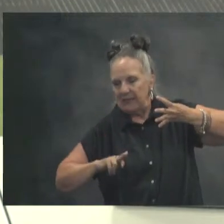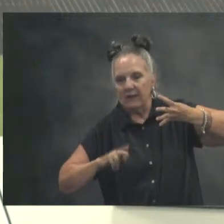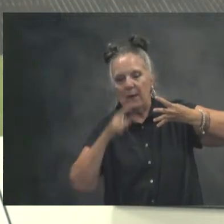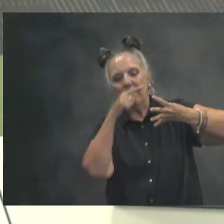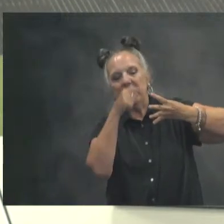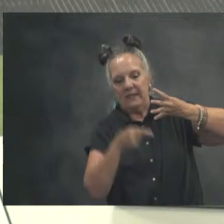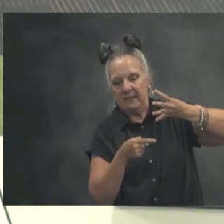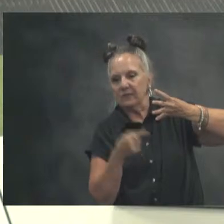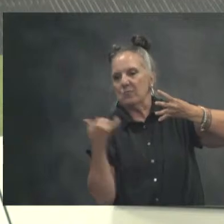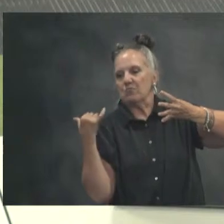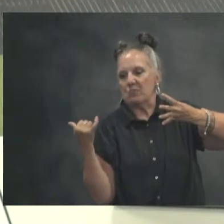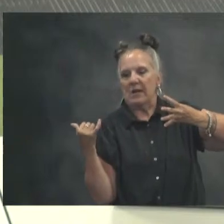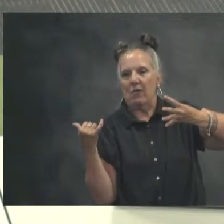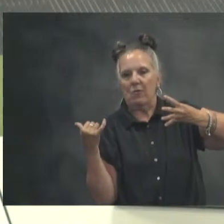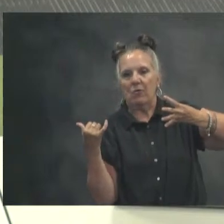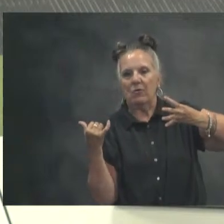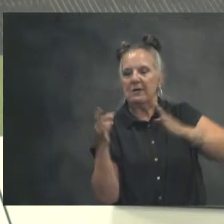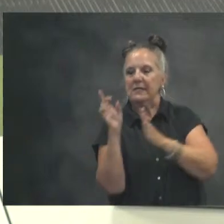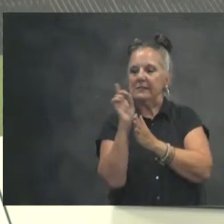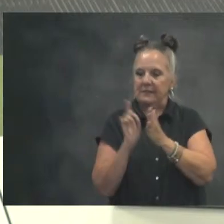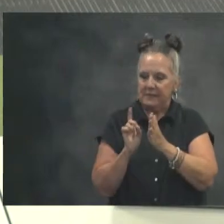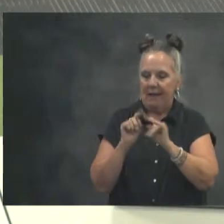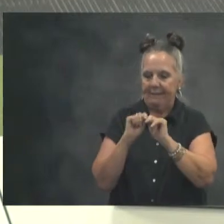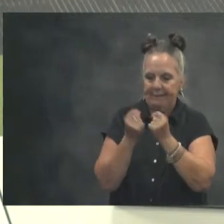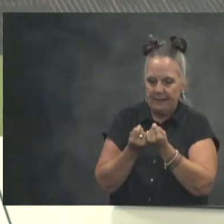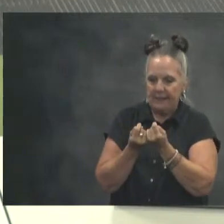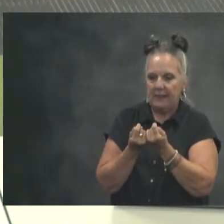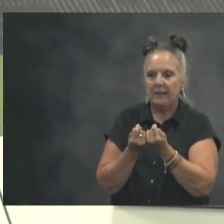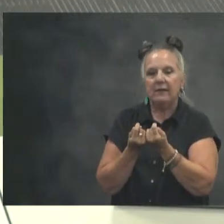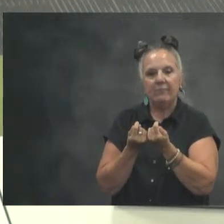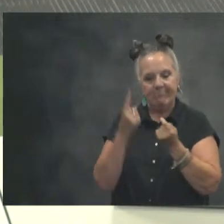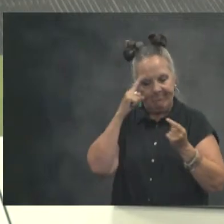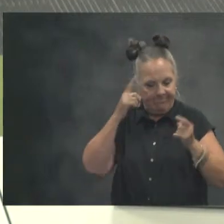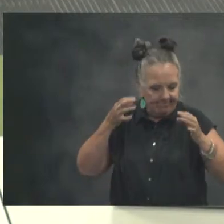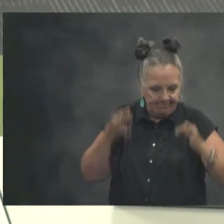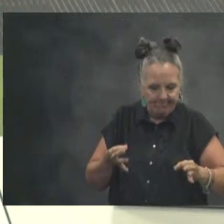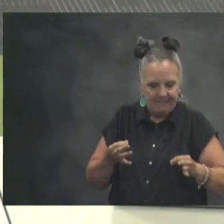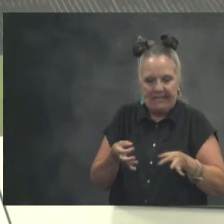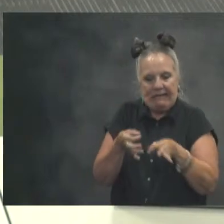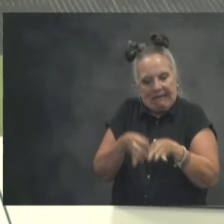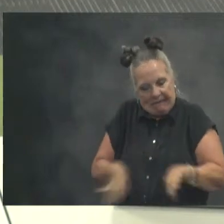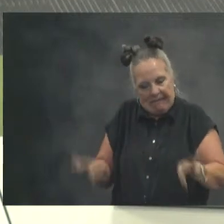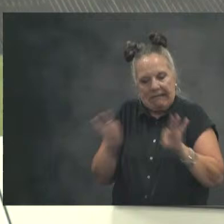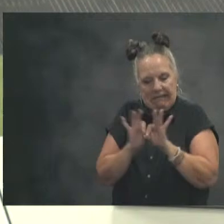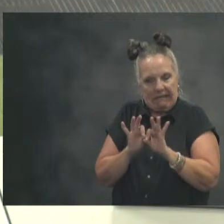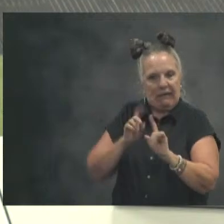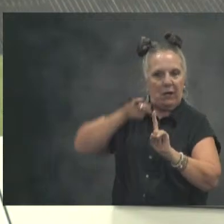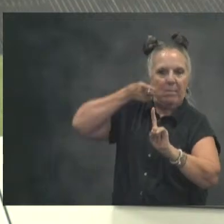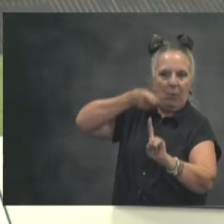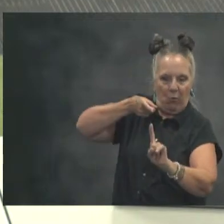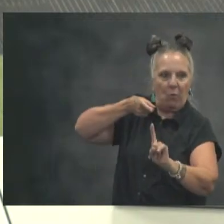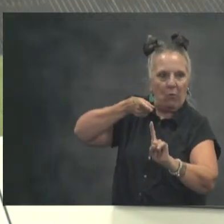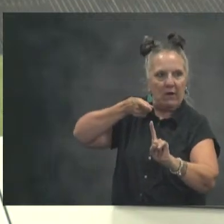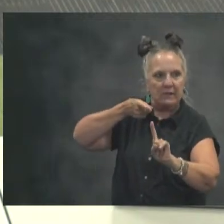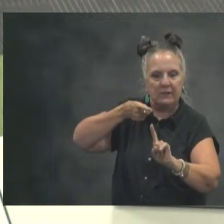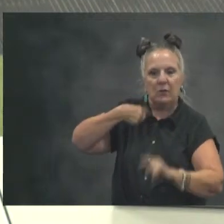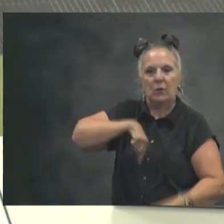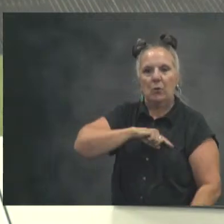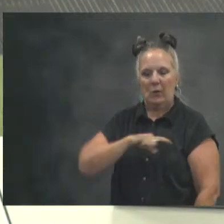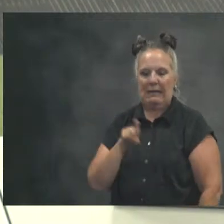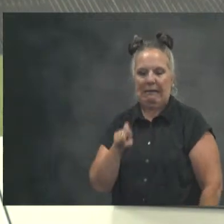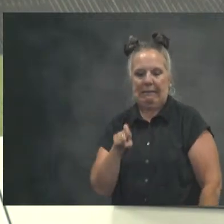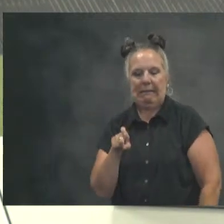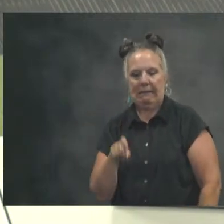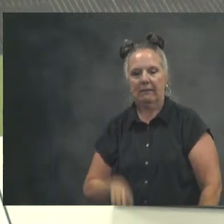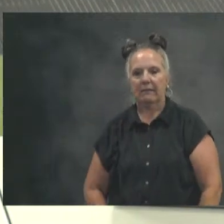the objectives that our design team elevated as the key leverage points to meet